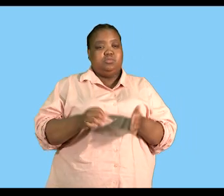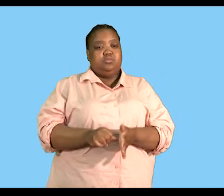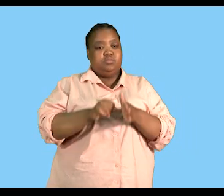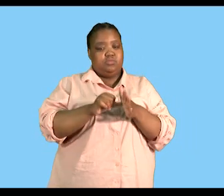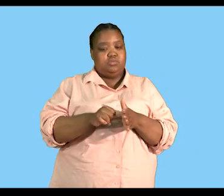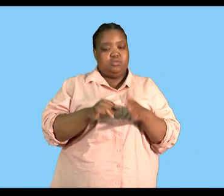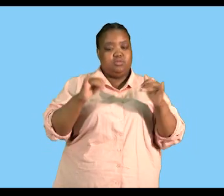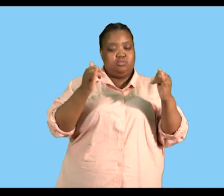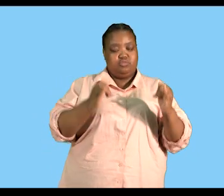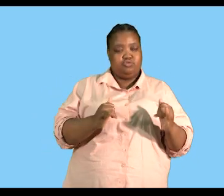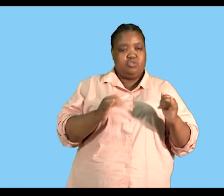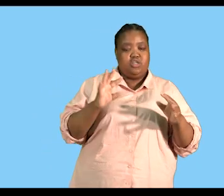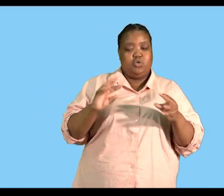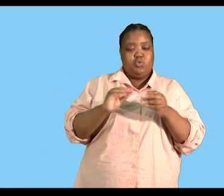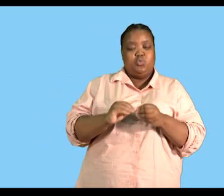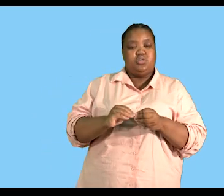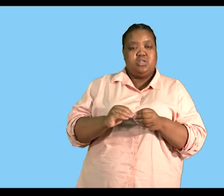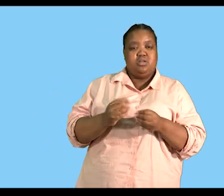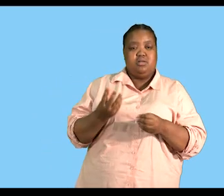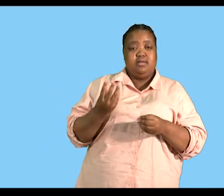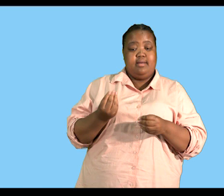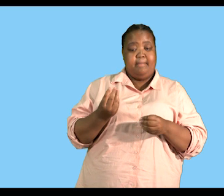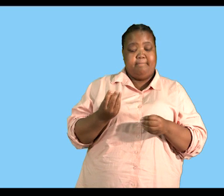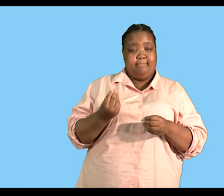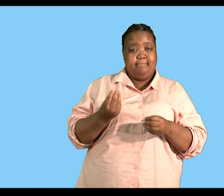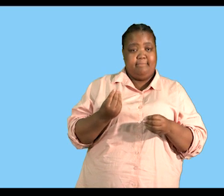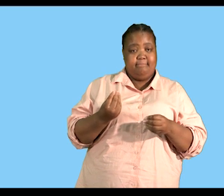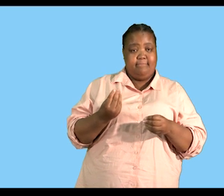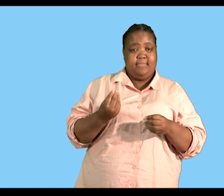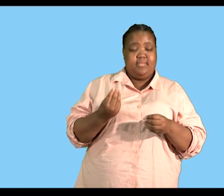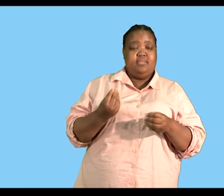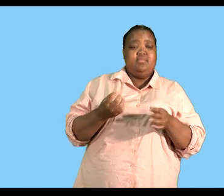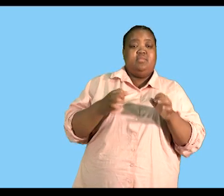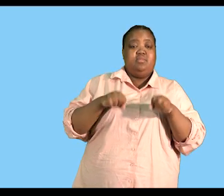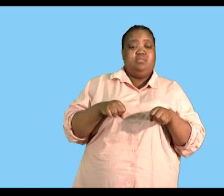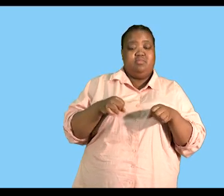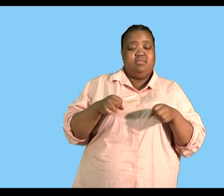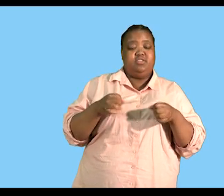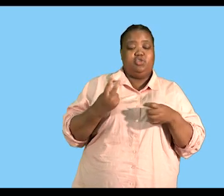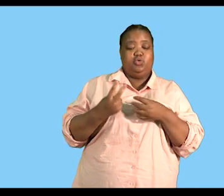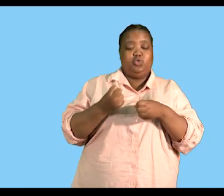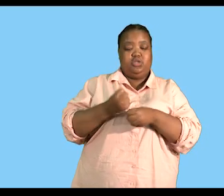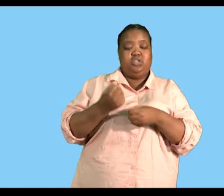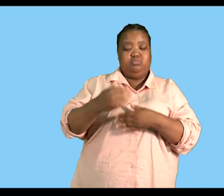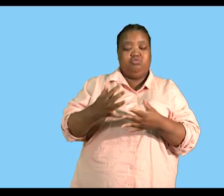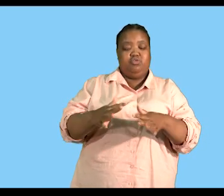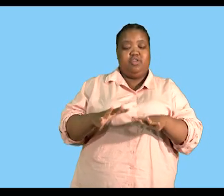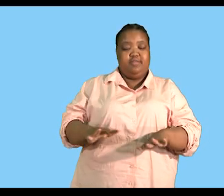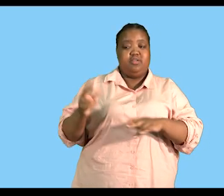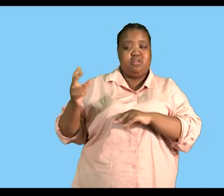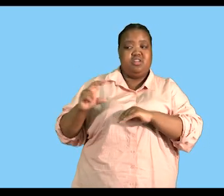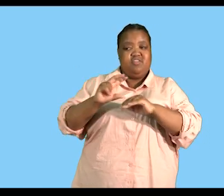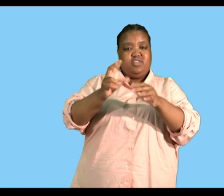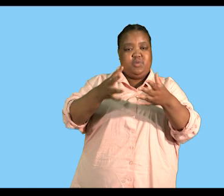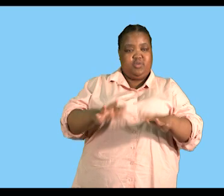to know or check the total amount that they will accumulate by the end of this investment. So you're going to